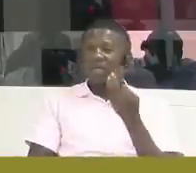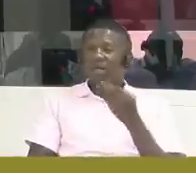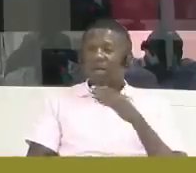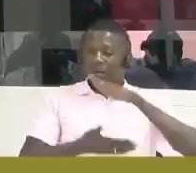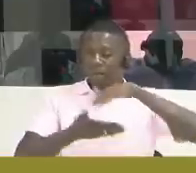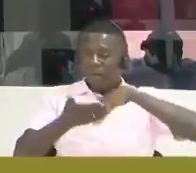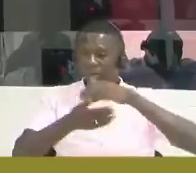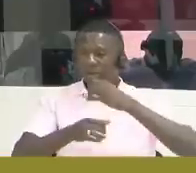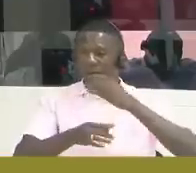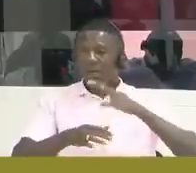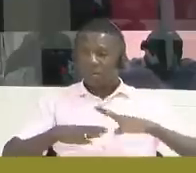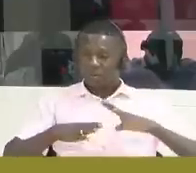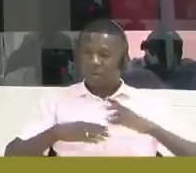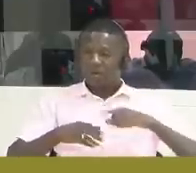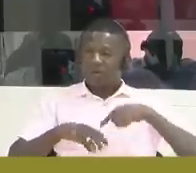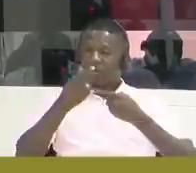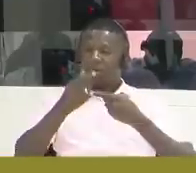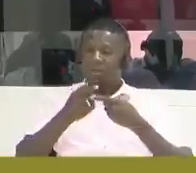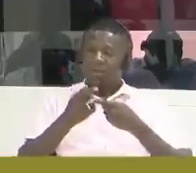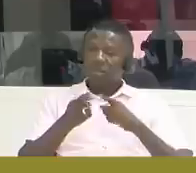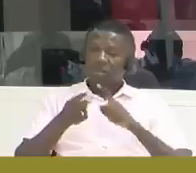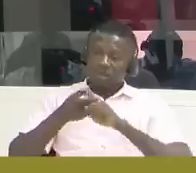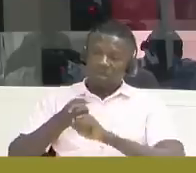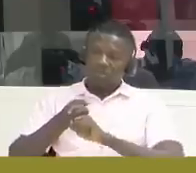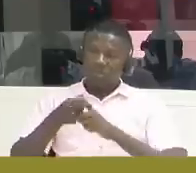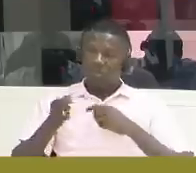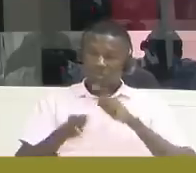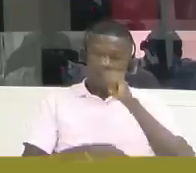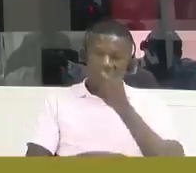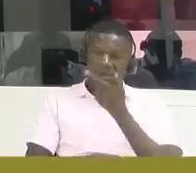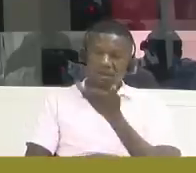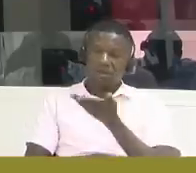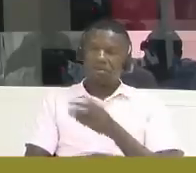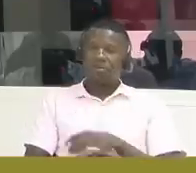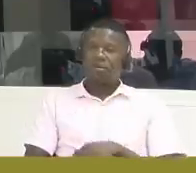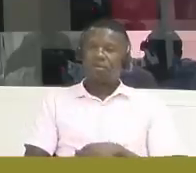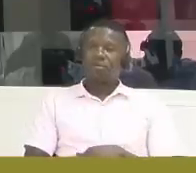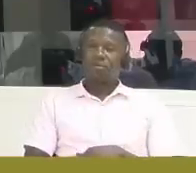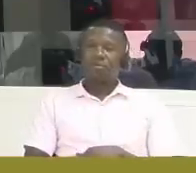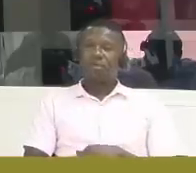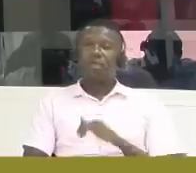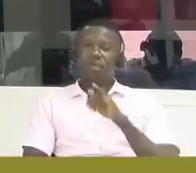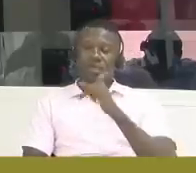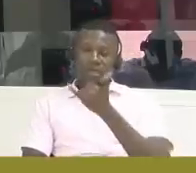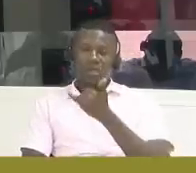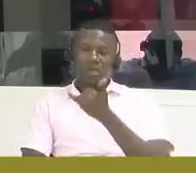to his death? Yeah, we were issued a death certificate.